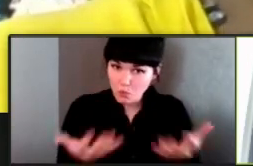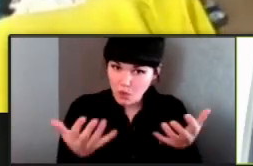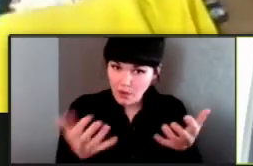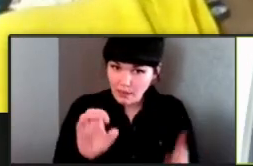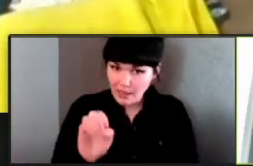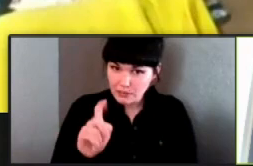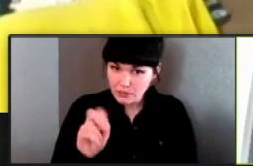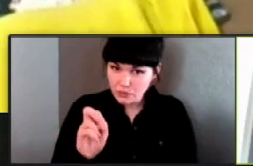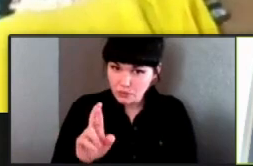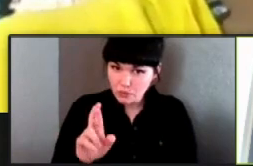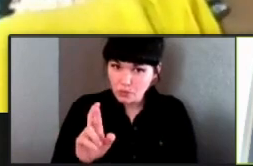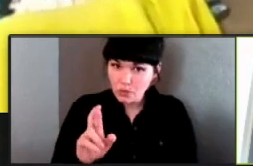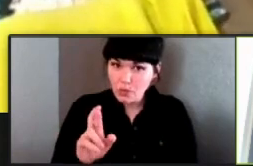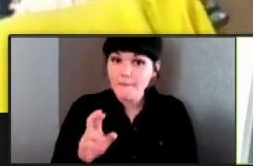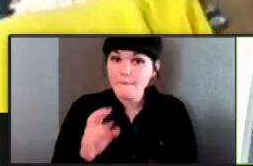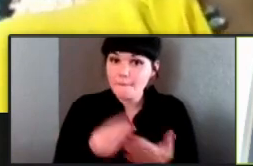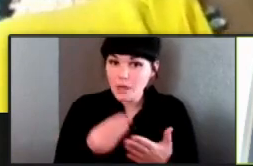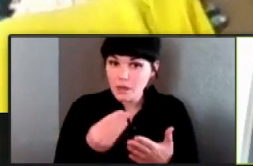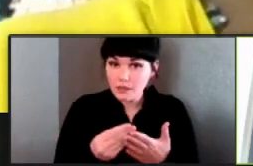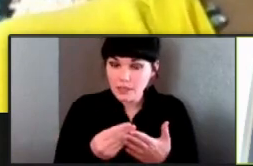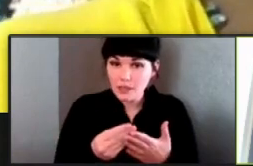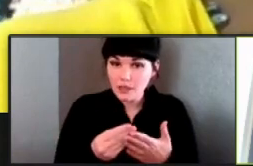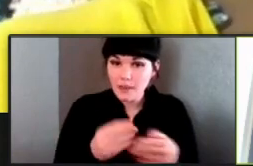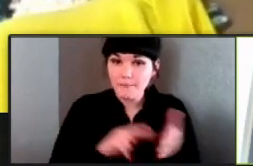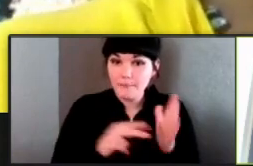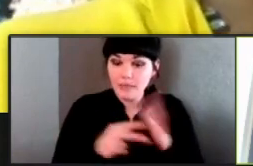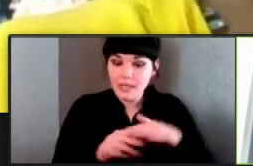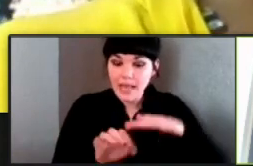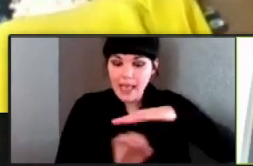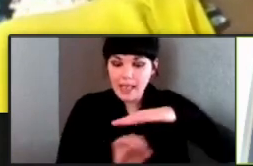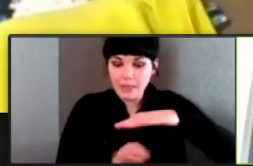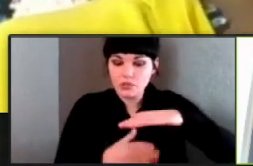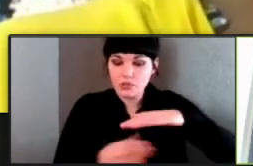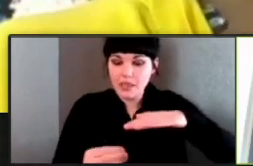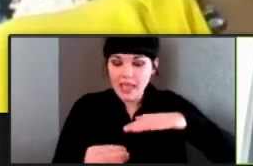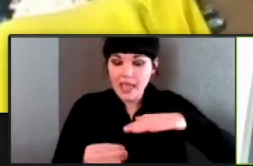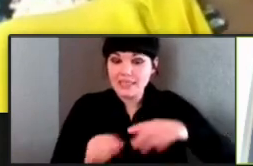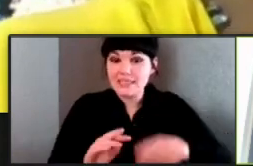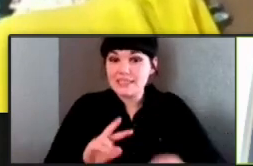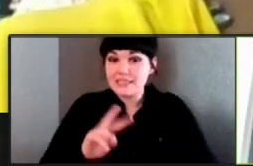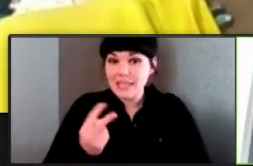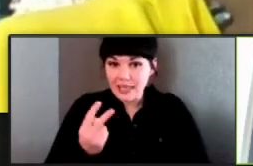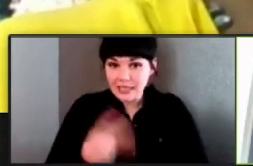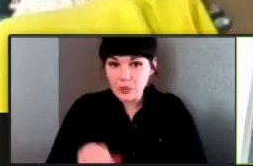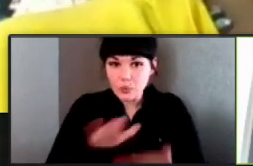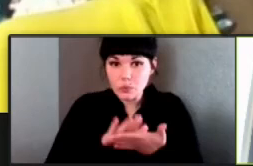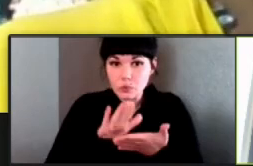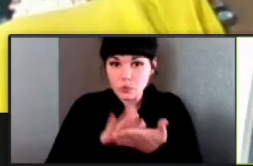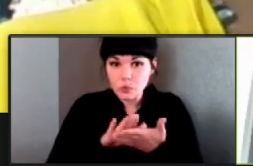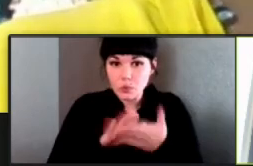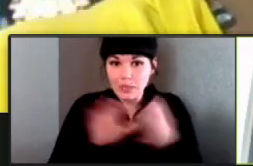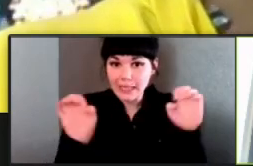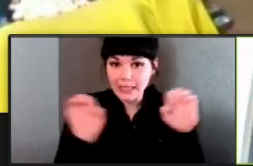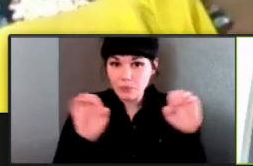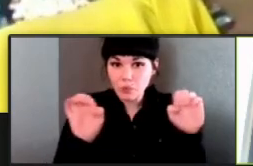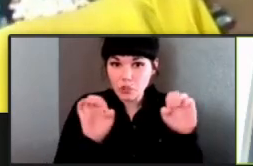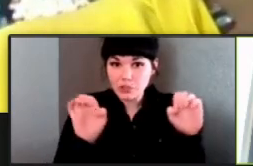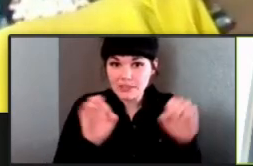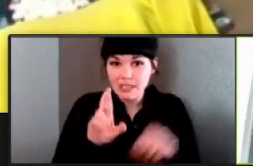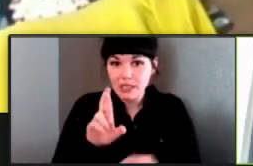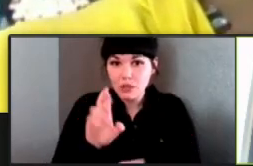for Elementary and Secondary School Emergency Relief Fund. And all